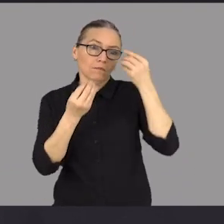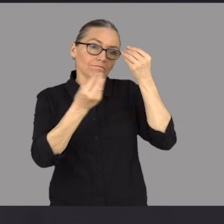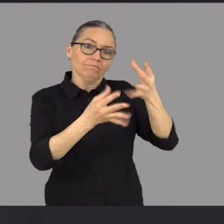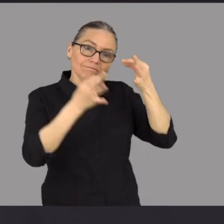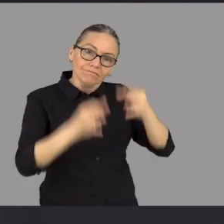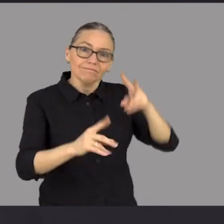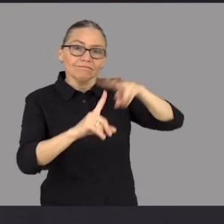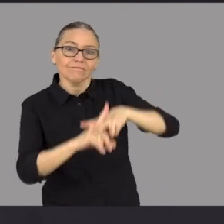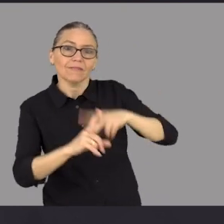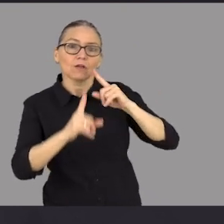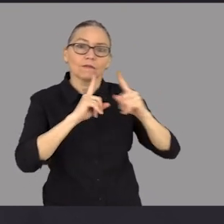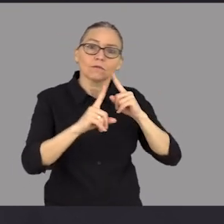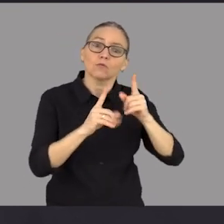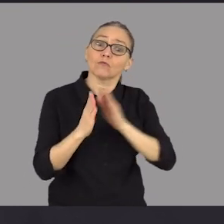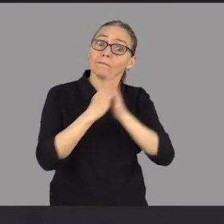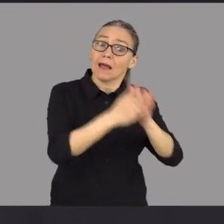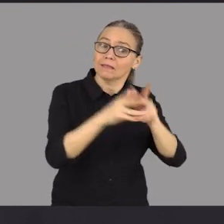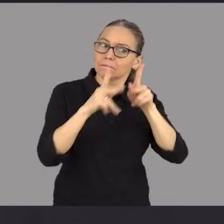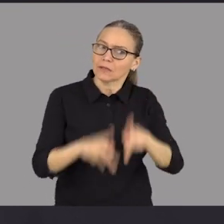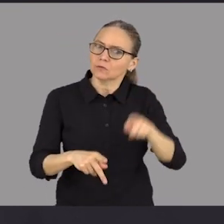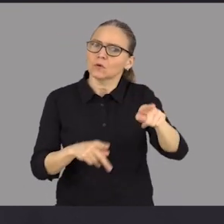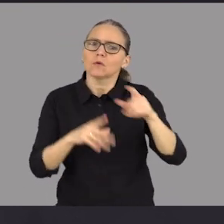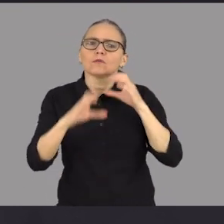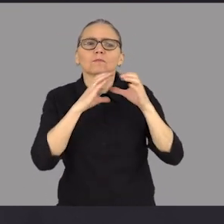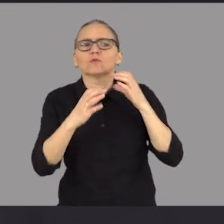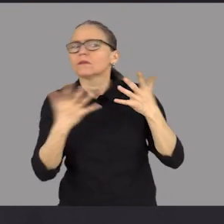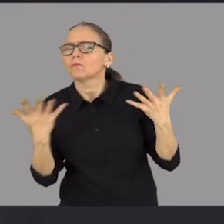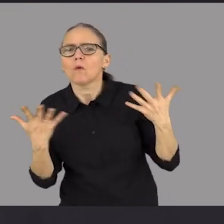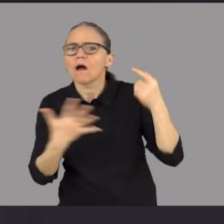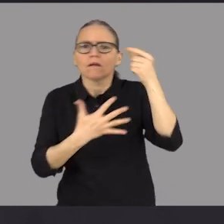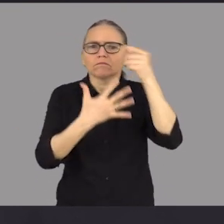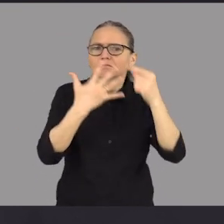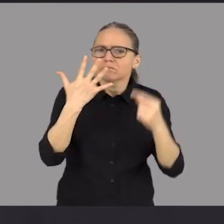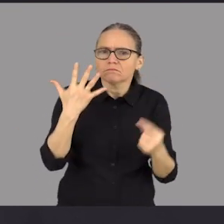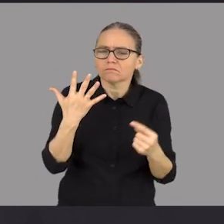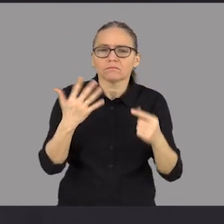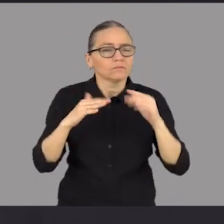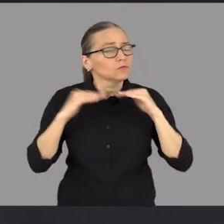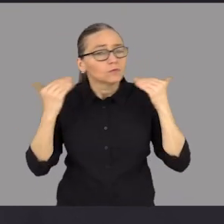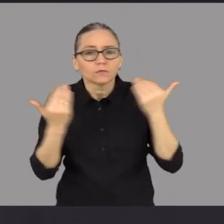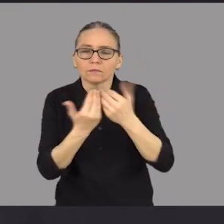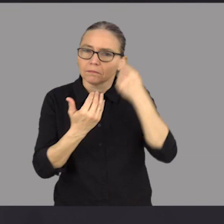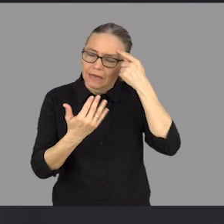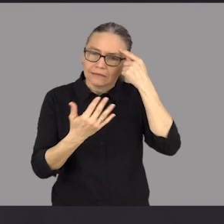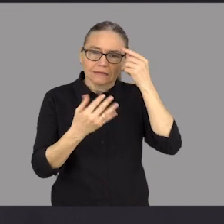an interview. Changes may need to be made to the interview